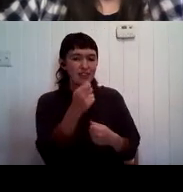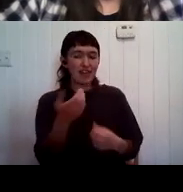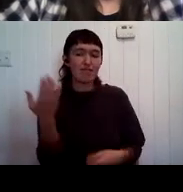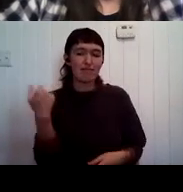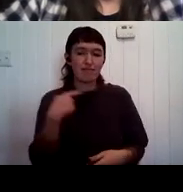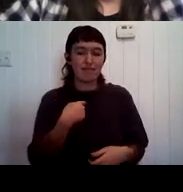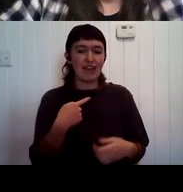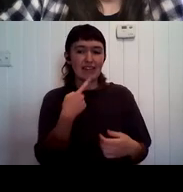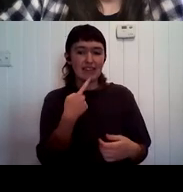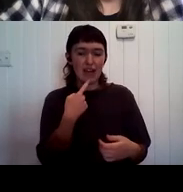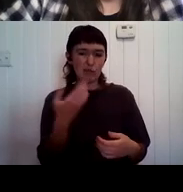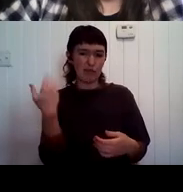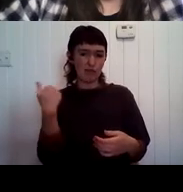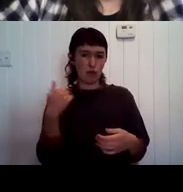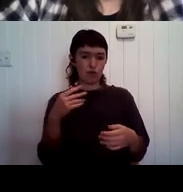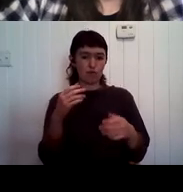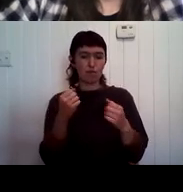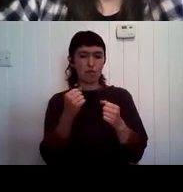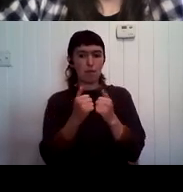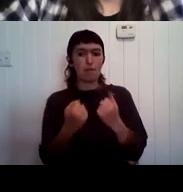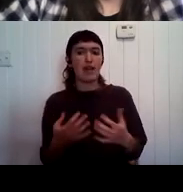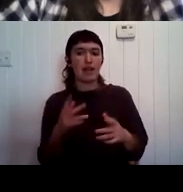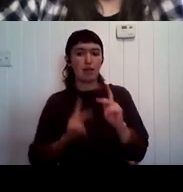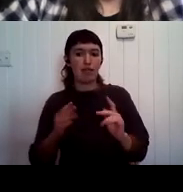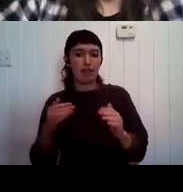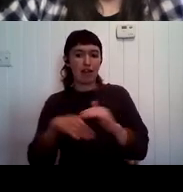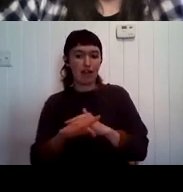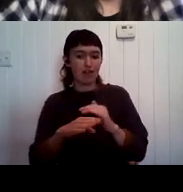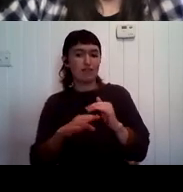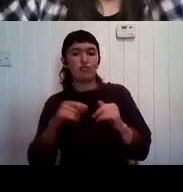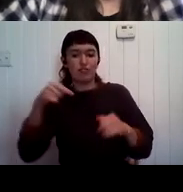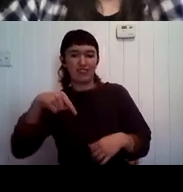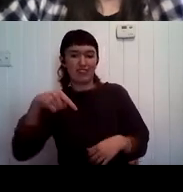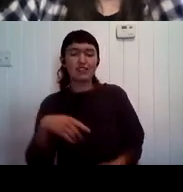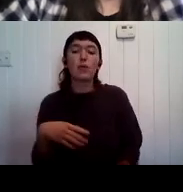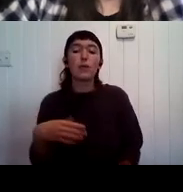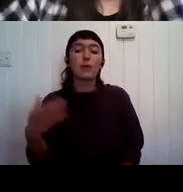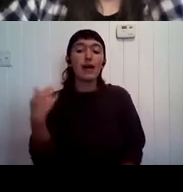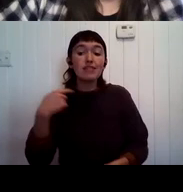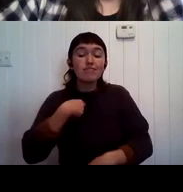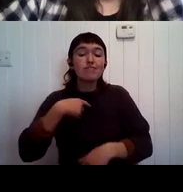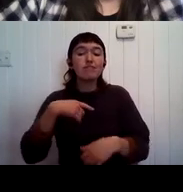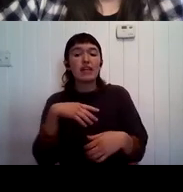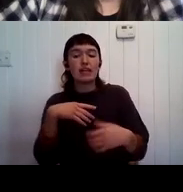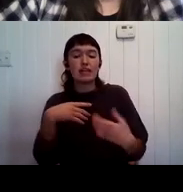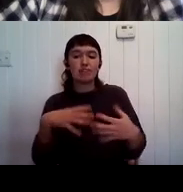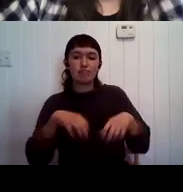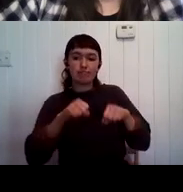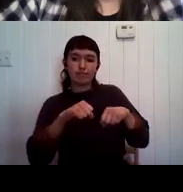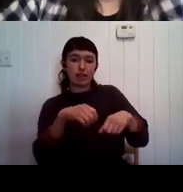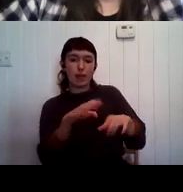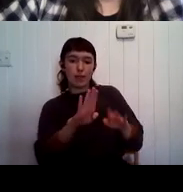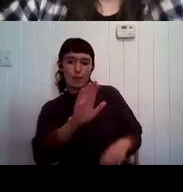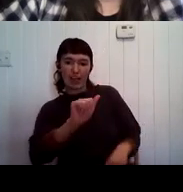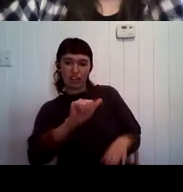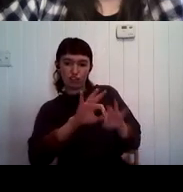people signed on that I have a bachelor's of music, but I also have a bachelor's of science. And when I was doing my bachelor's of science, I was up in Canada